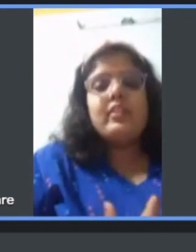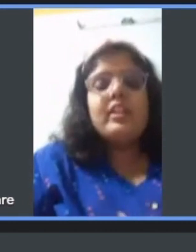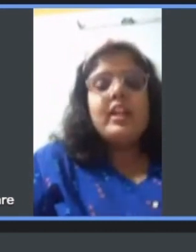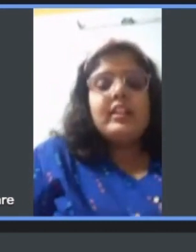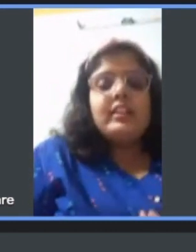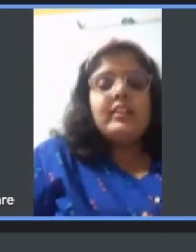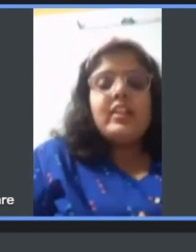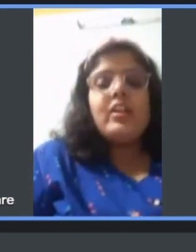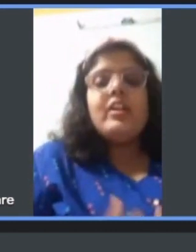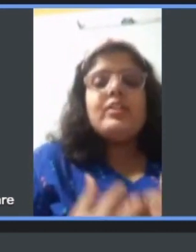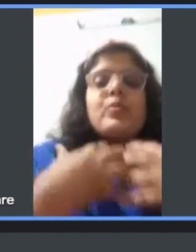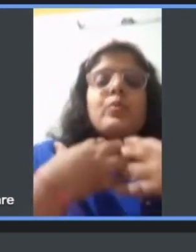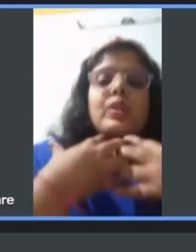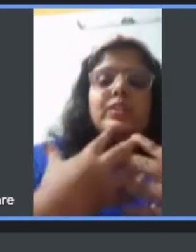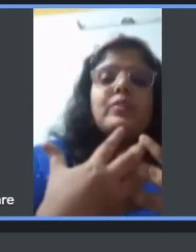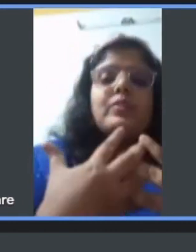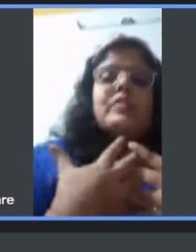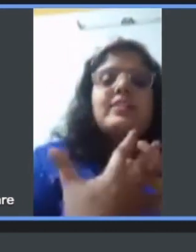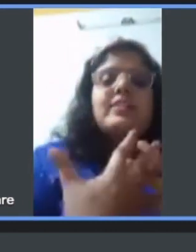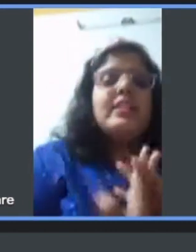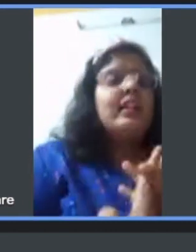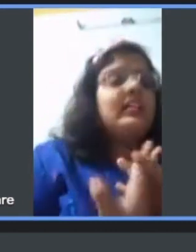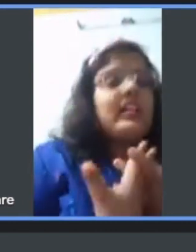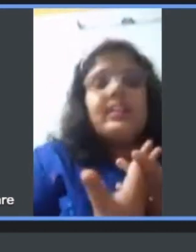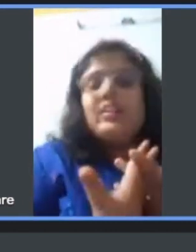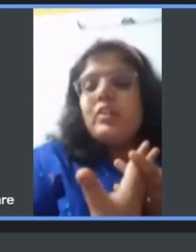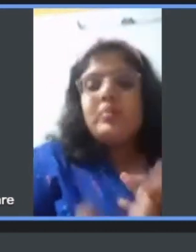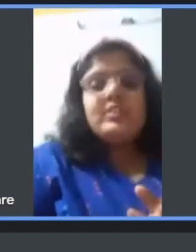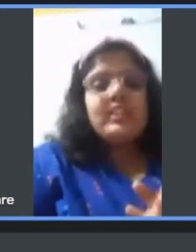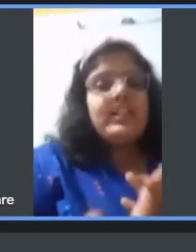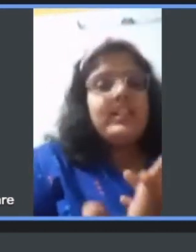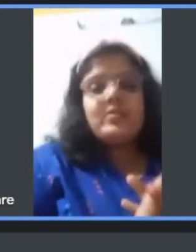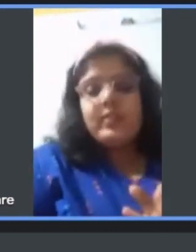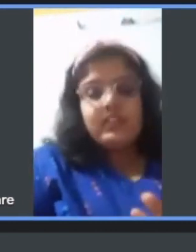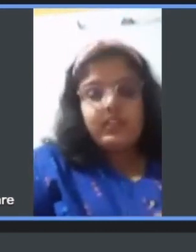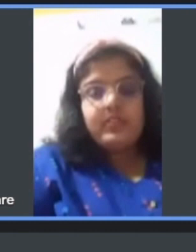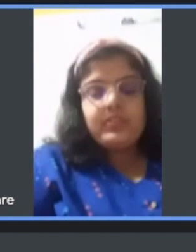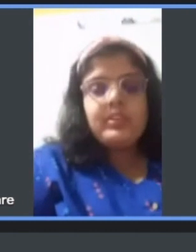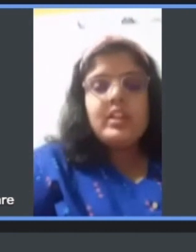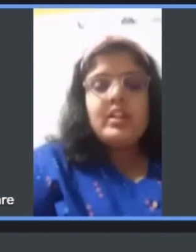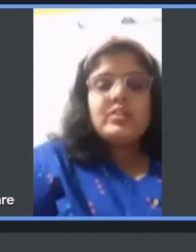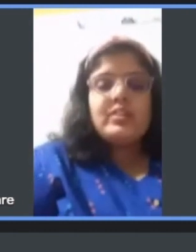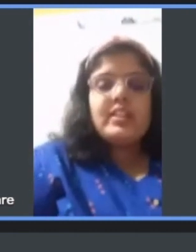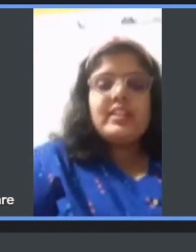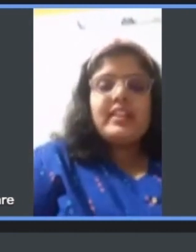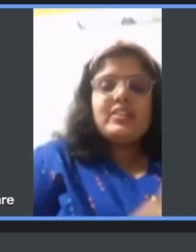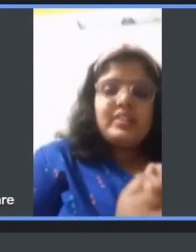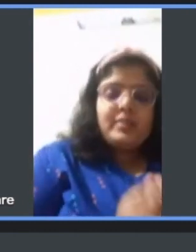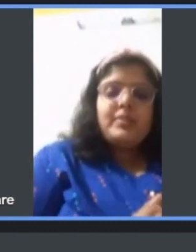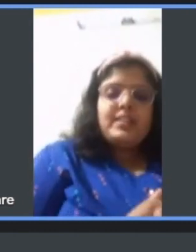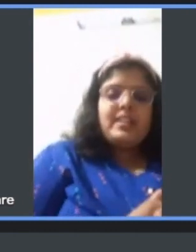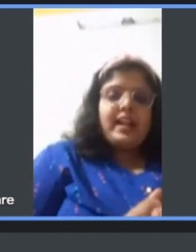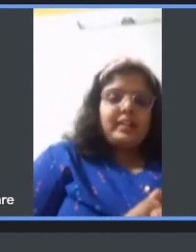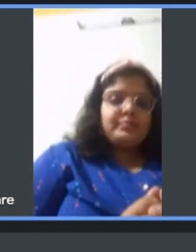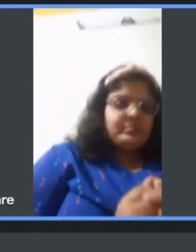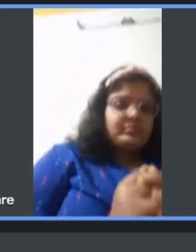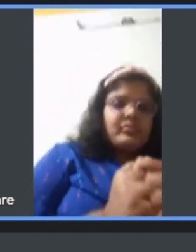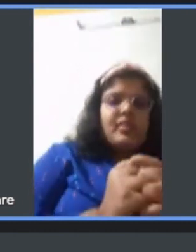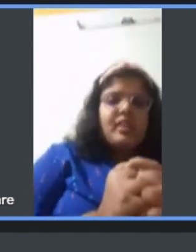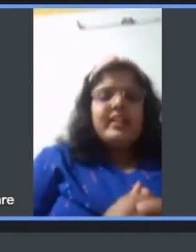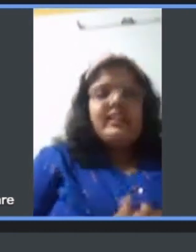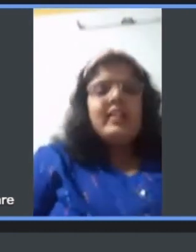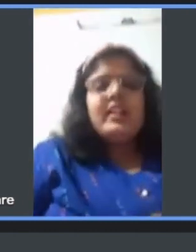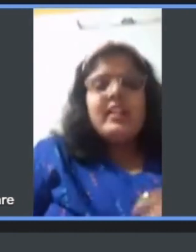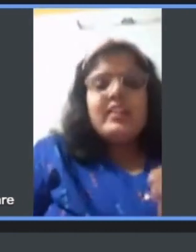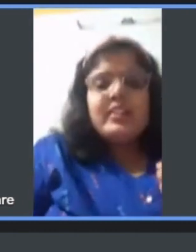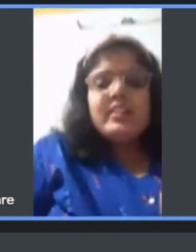it, or they're not worth of things that a normal child is worth of. So that's extremely sad.